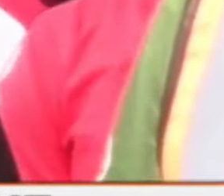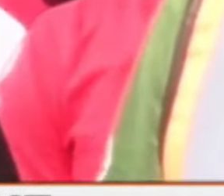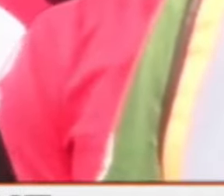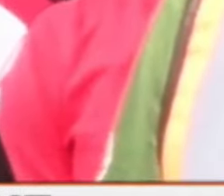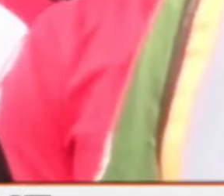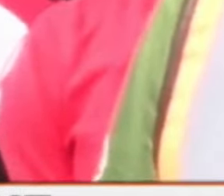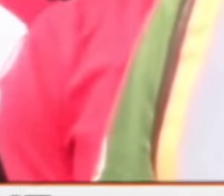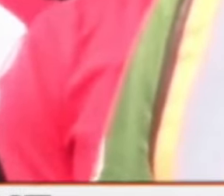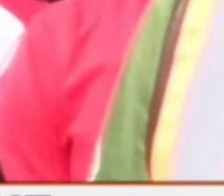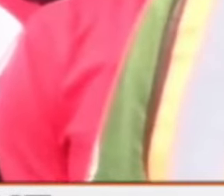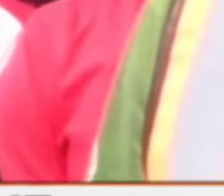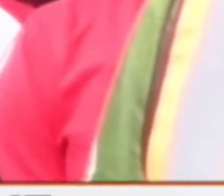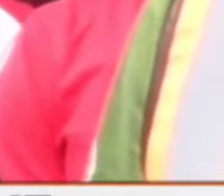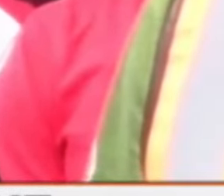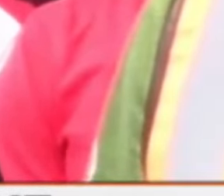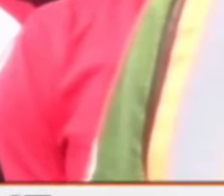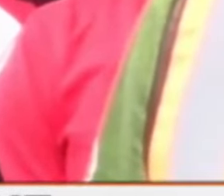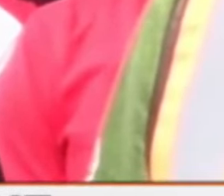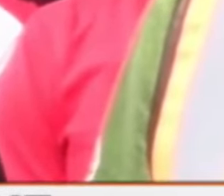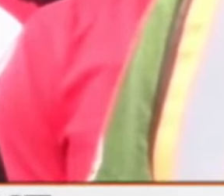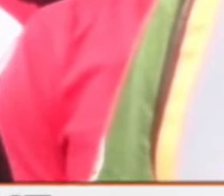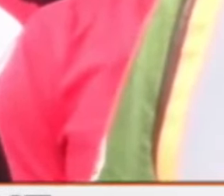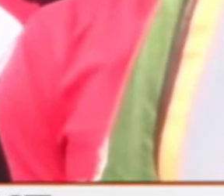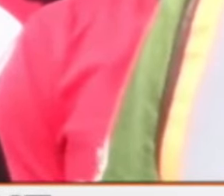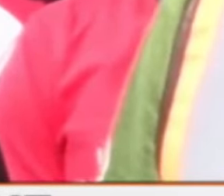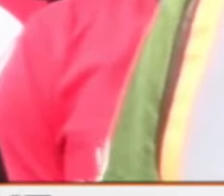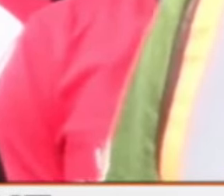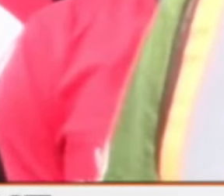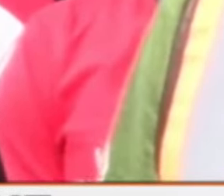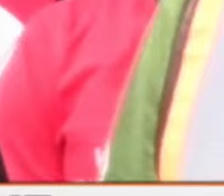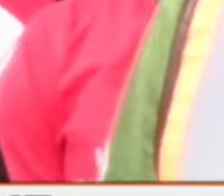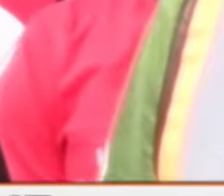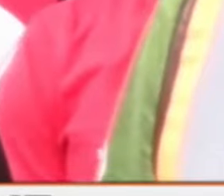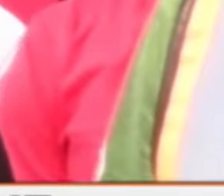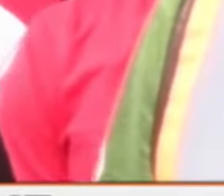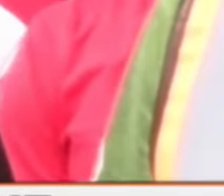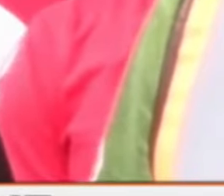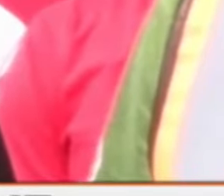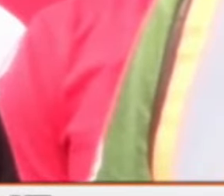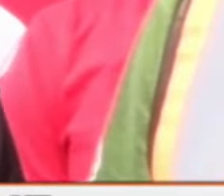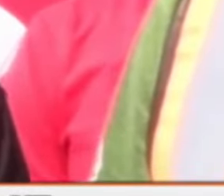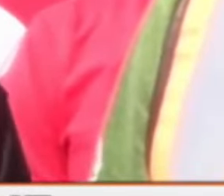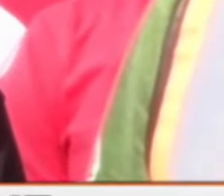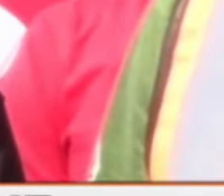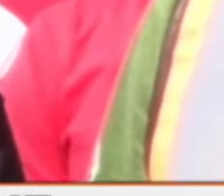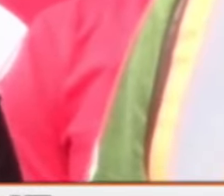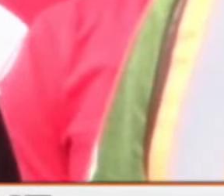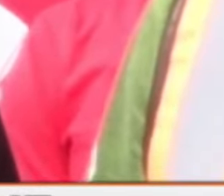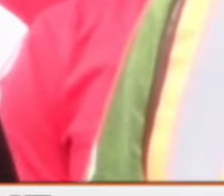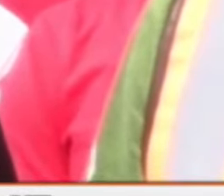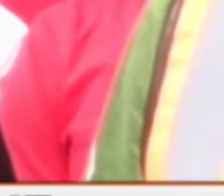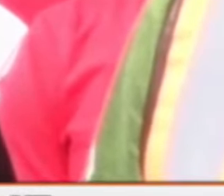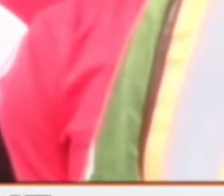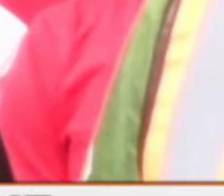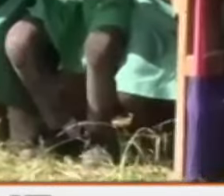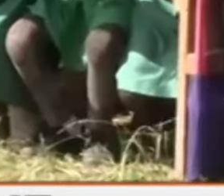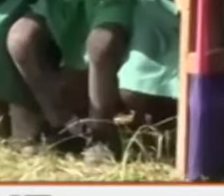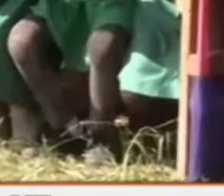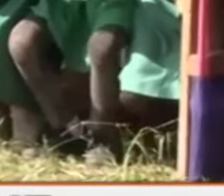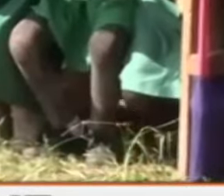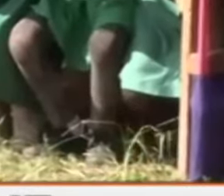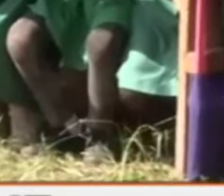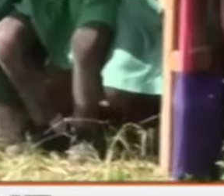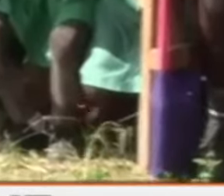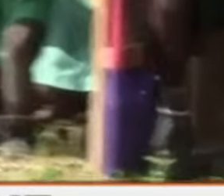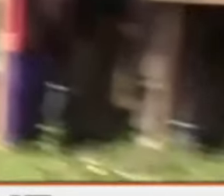Panda. Our target was 5,000 seedlings, 2,500 seedlings here, and 2,500 seedlings at Lwala